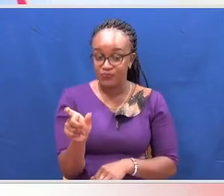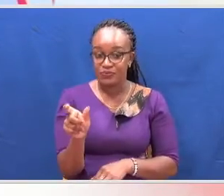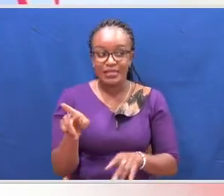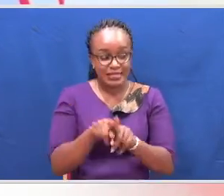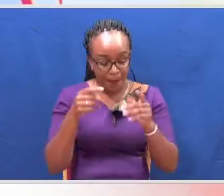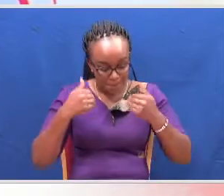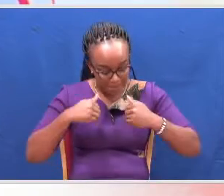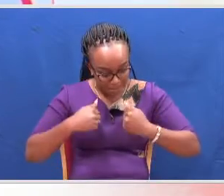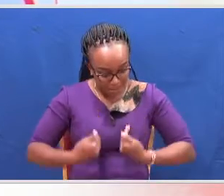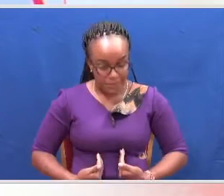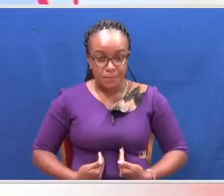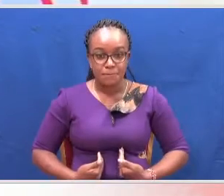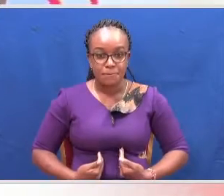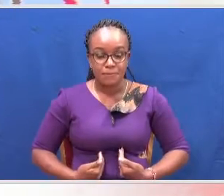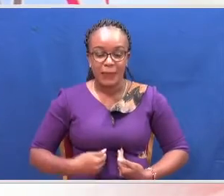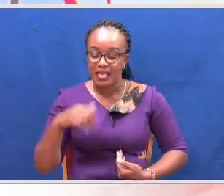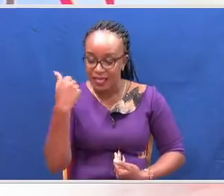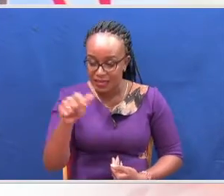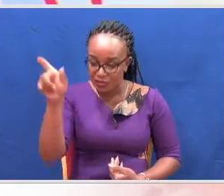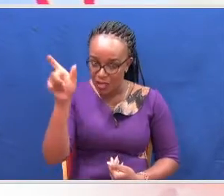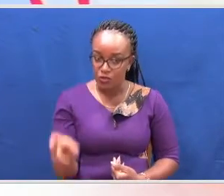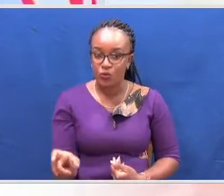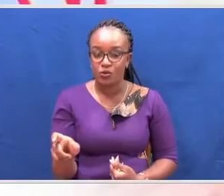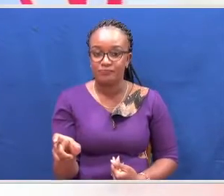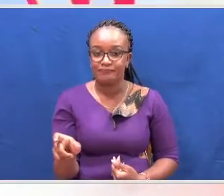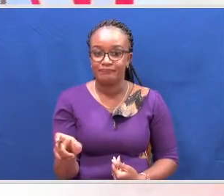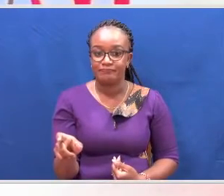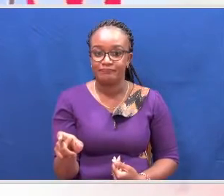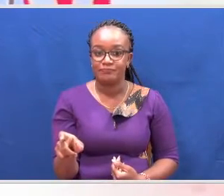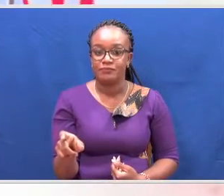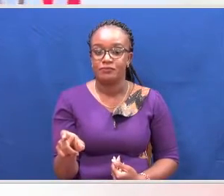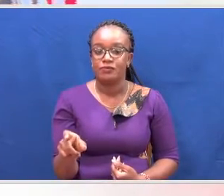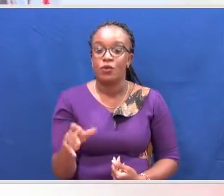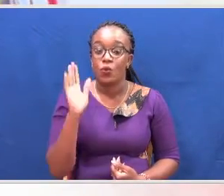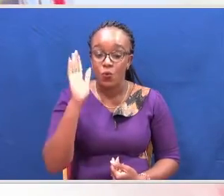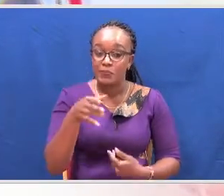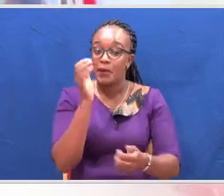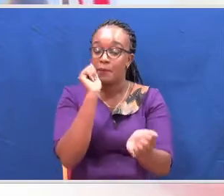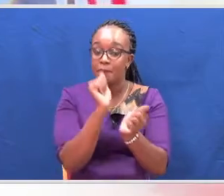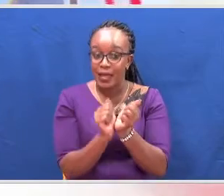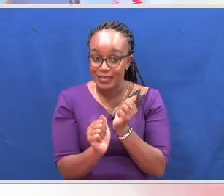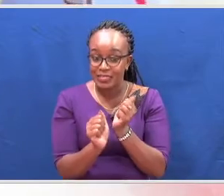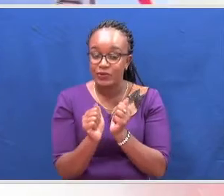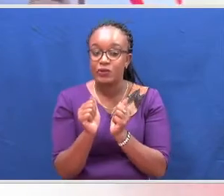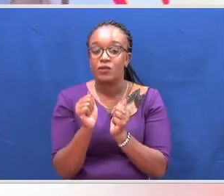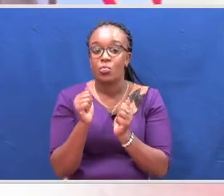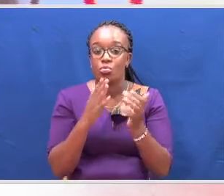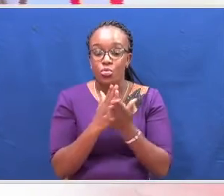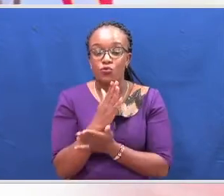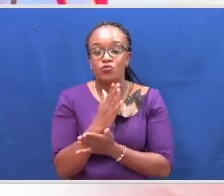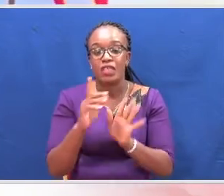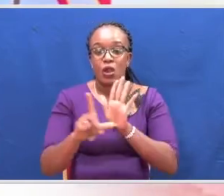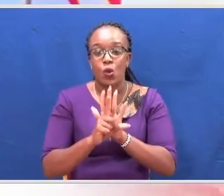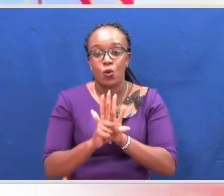mimi mwenyewe, awe ni nani ama ni nani, atashughulikiwa kulingana na